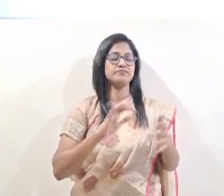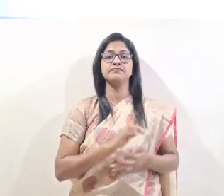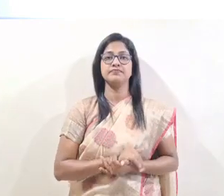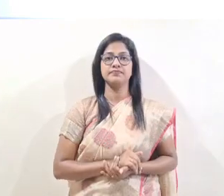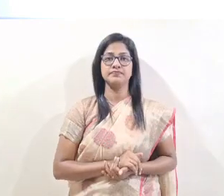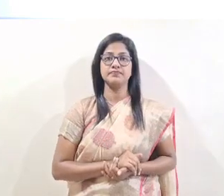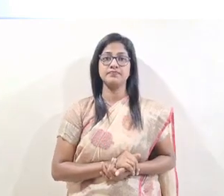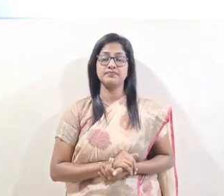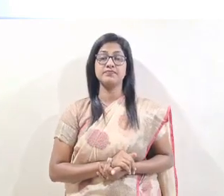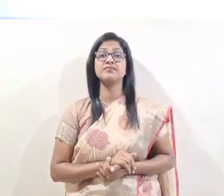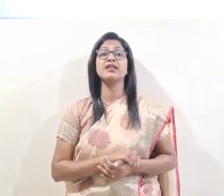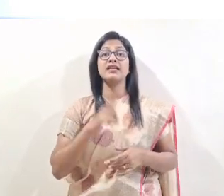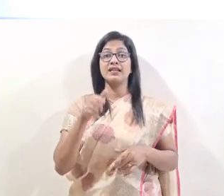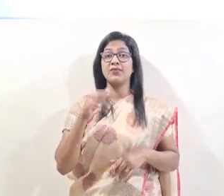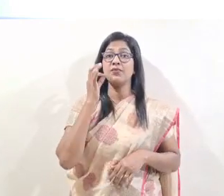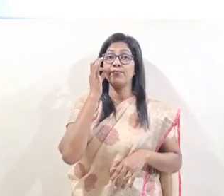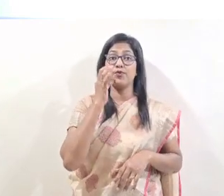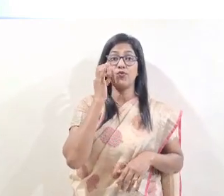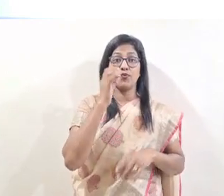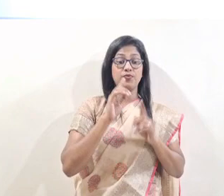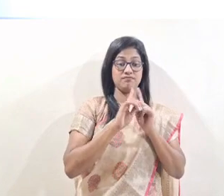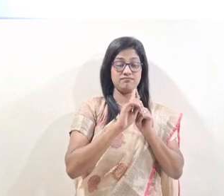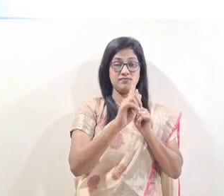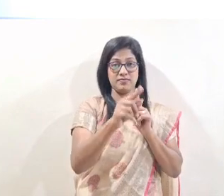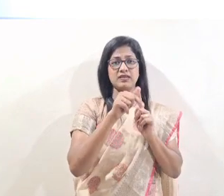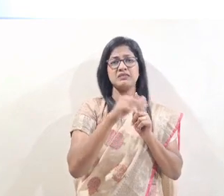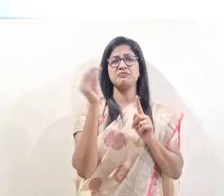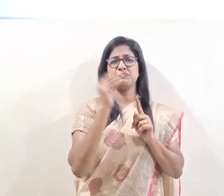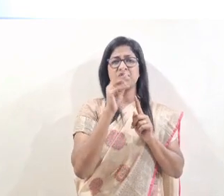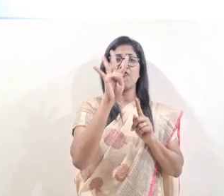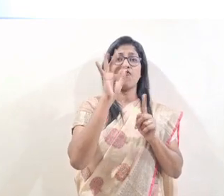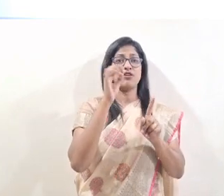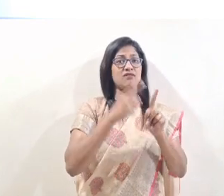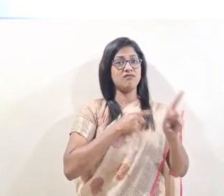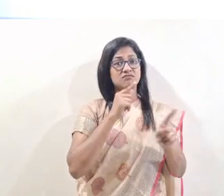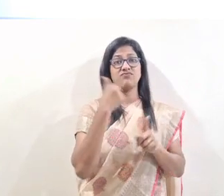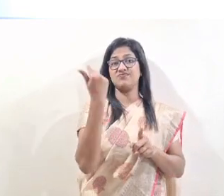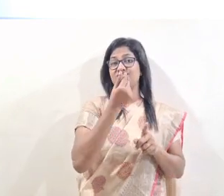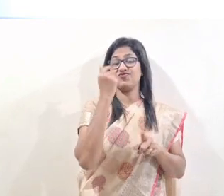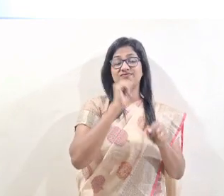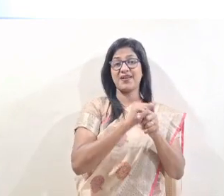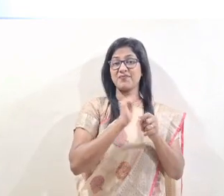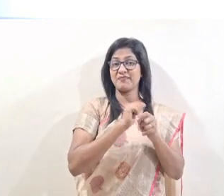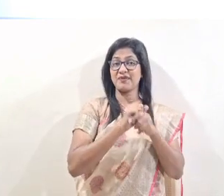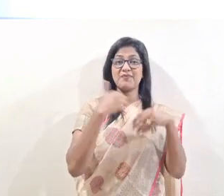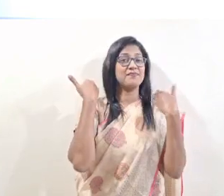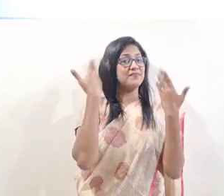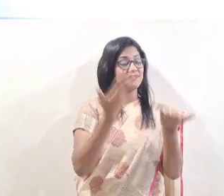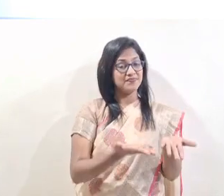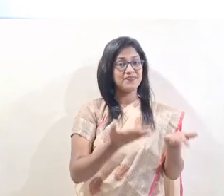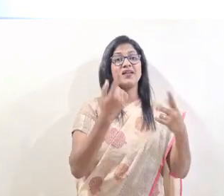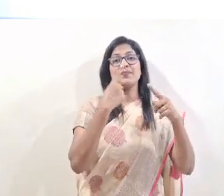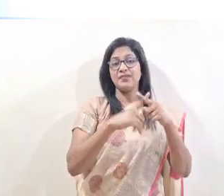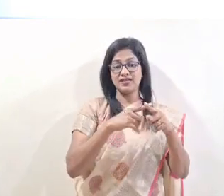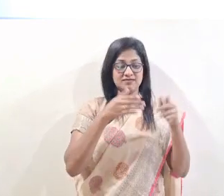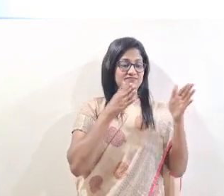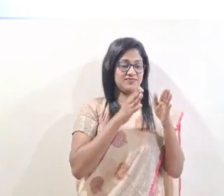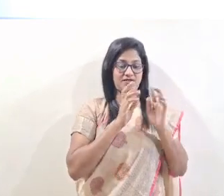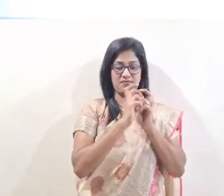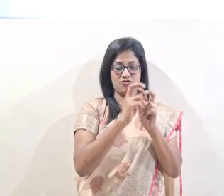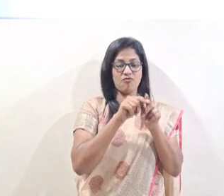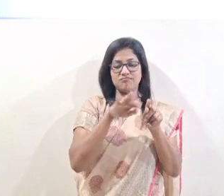Now, the blue line has been in operation for about 40 years now. All other corridors are coming